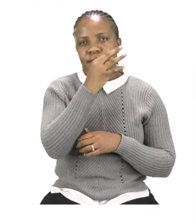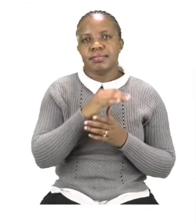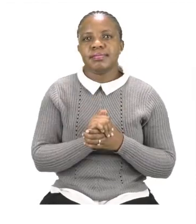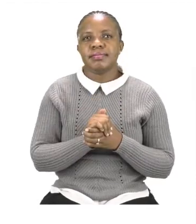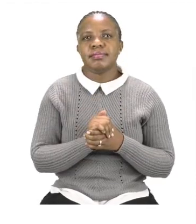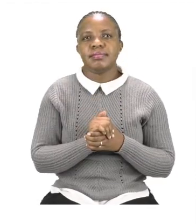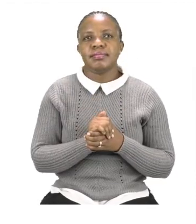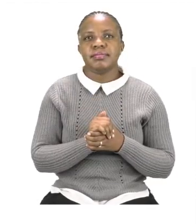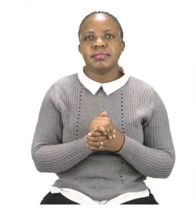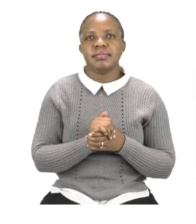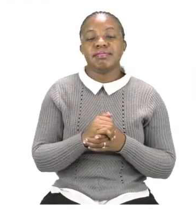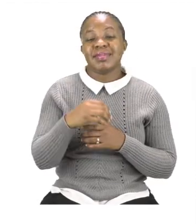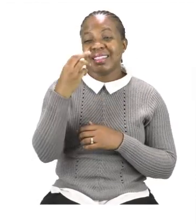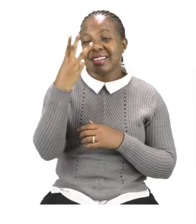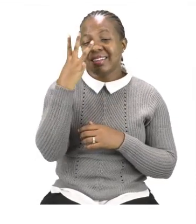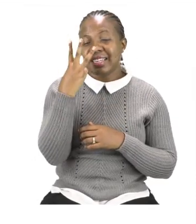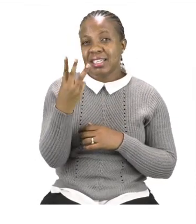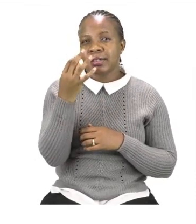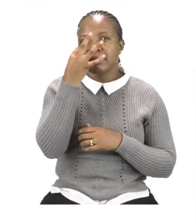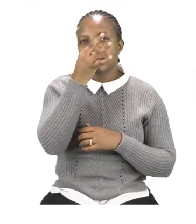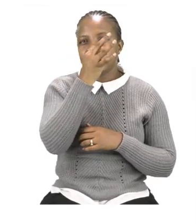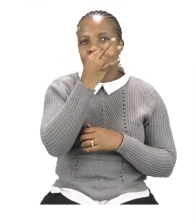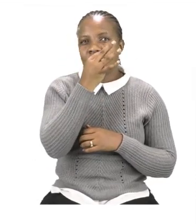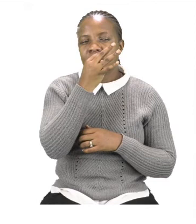3 of the flowers dried up.